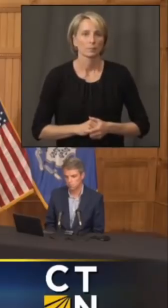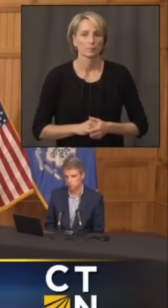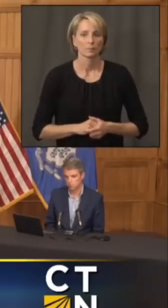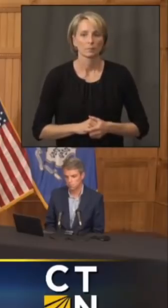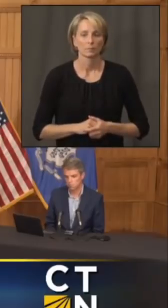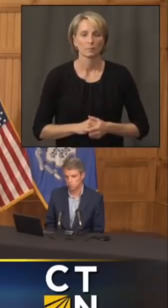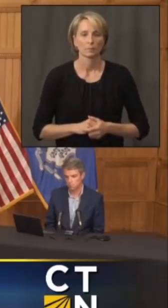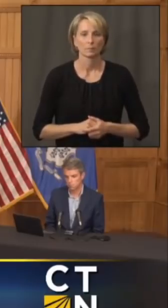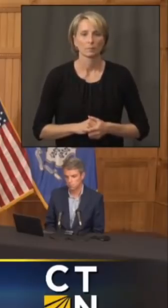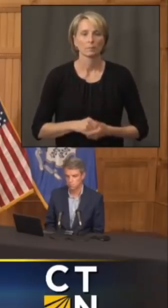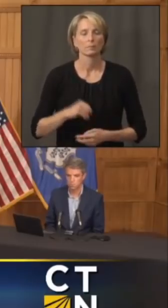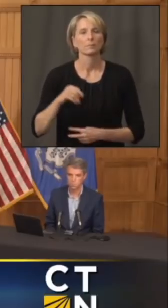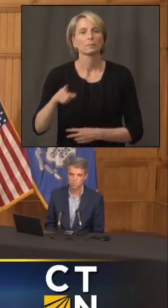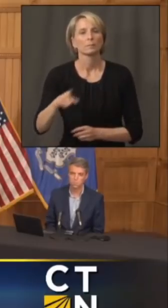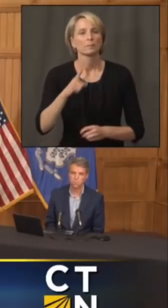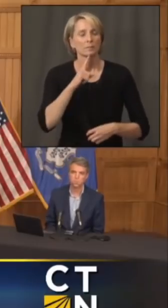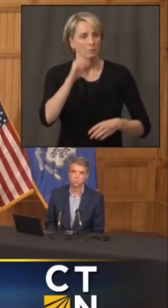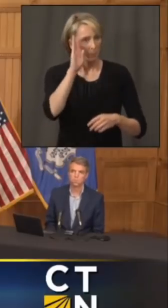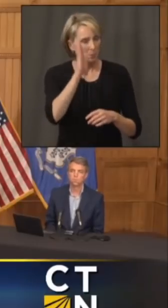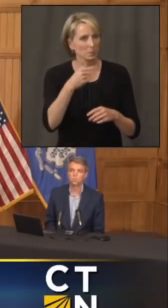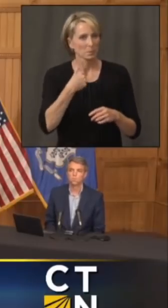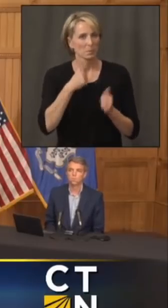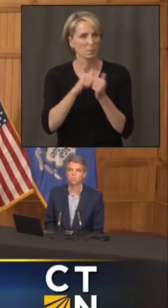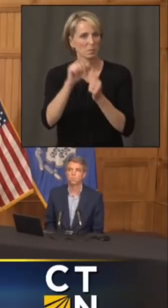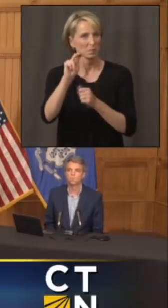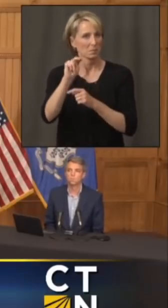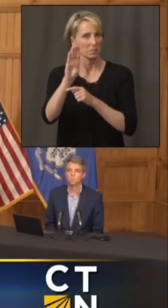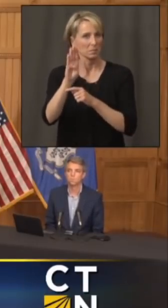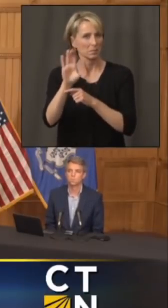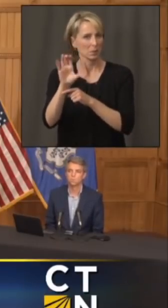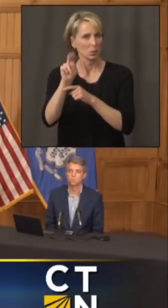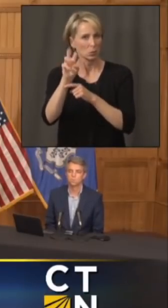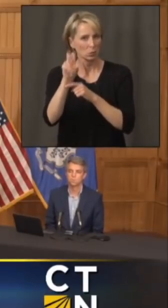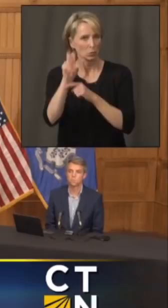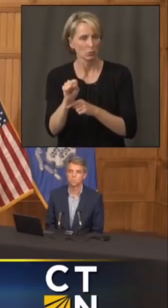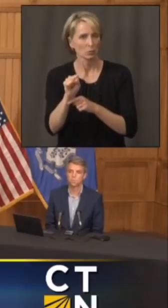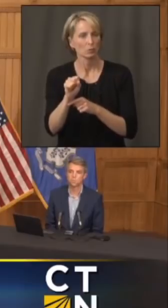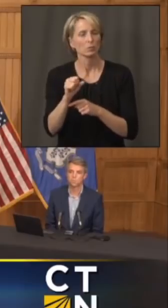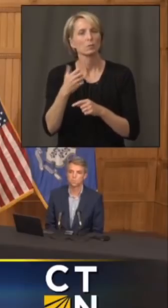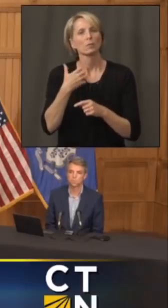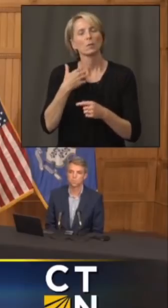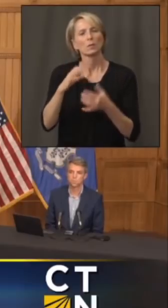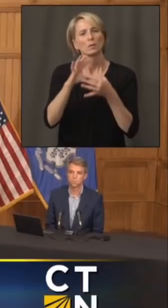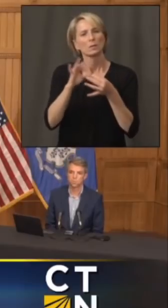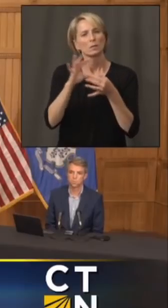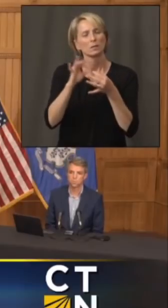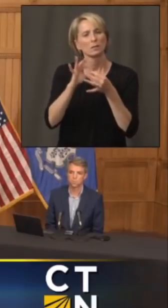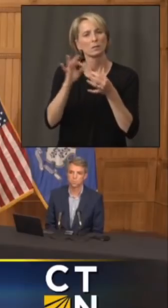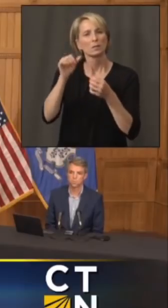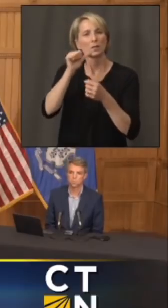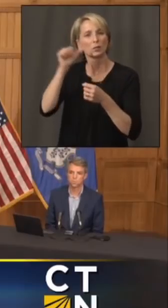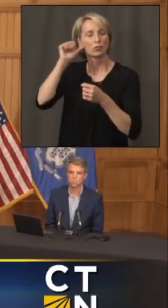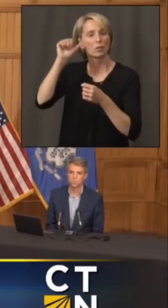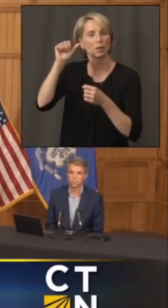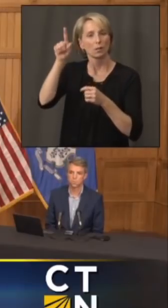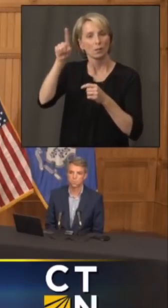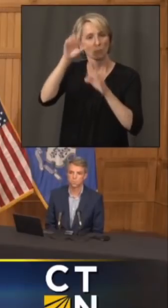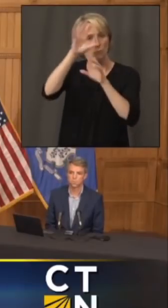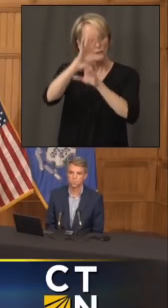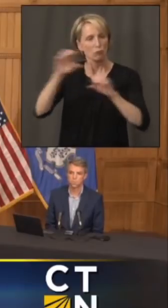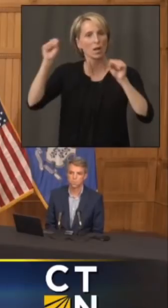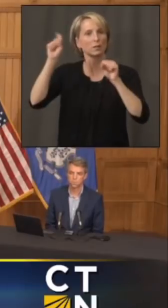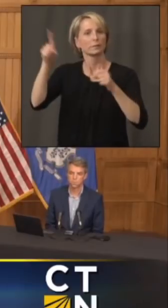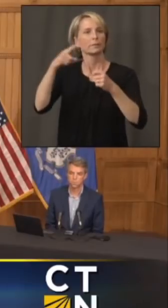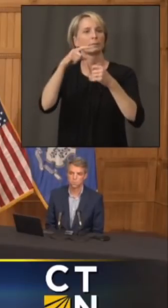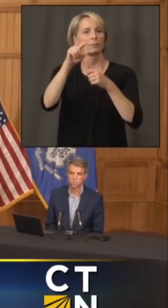Hi, Governor. Matt Austin with NBC Connecticut. Just following up to the president's announcement yesterday about the emergency use of plasma